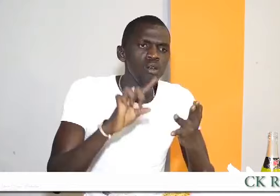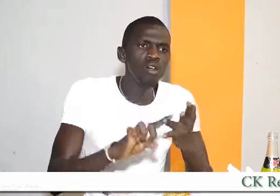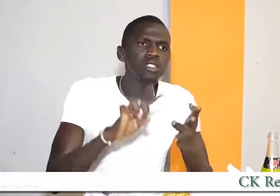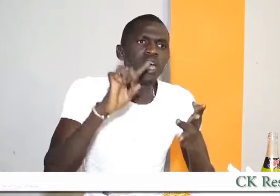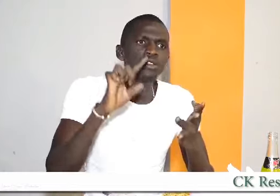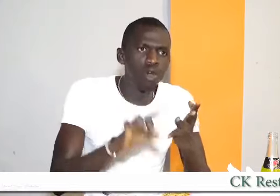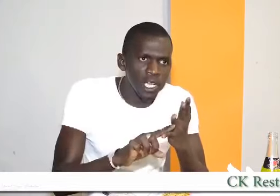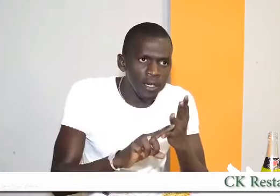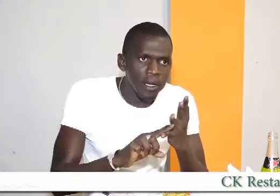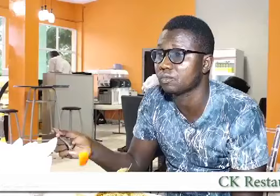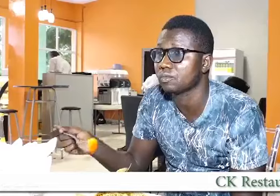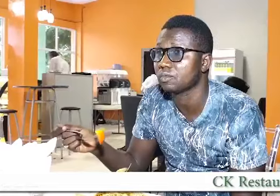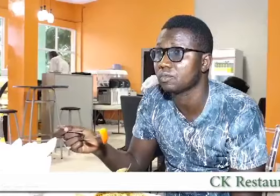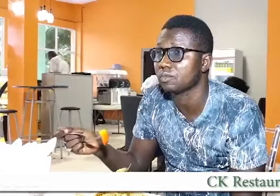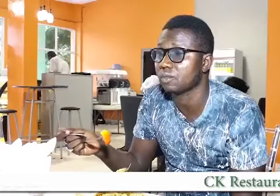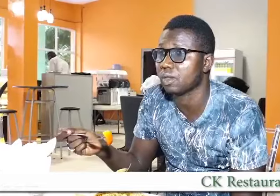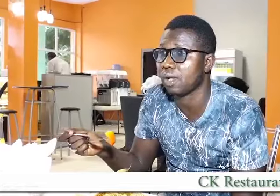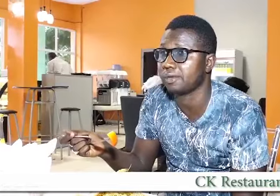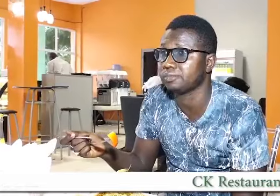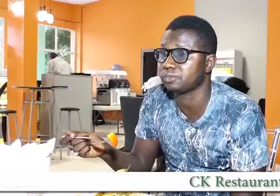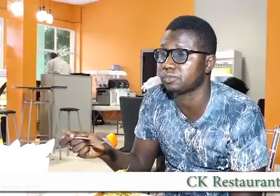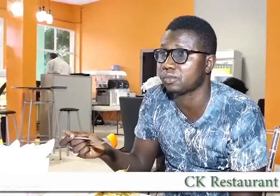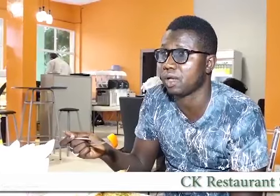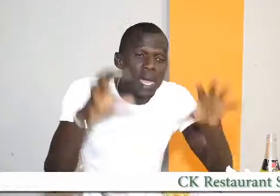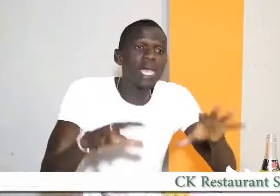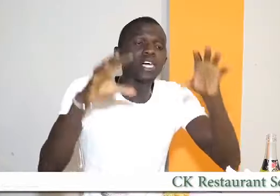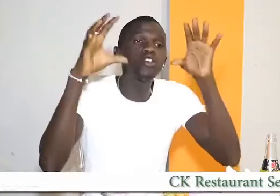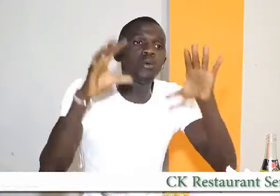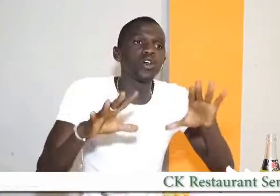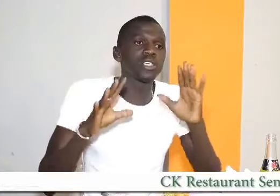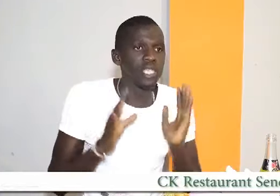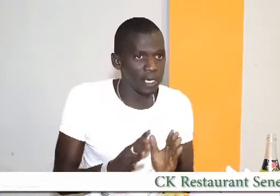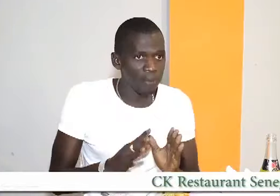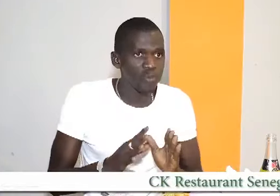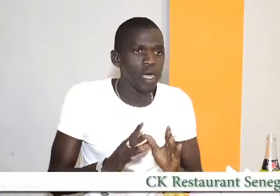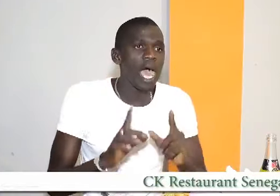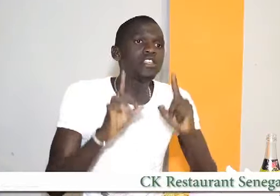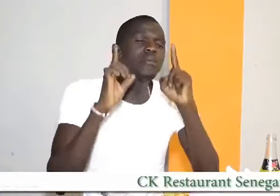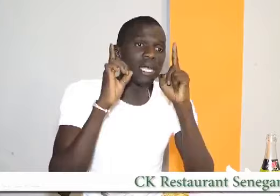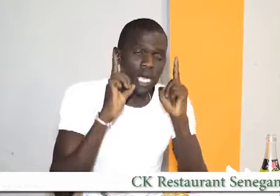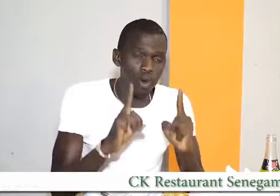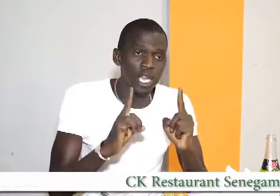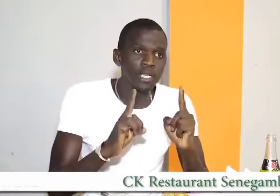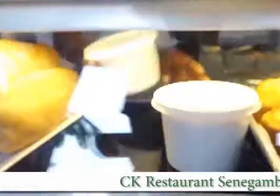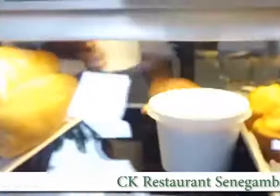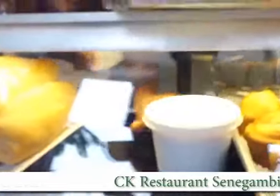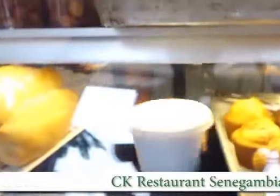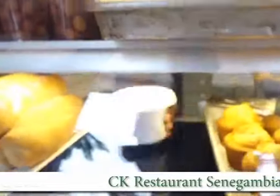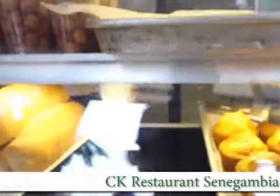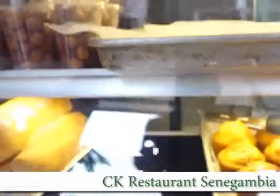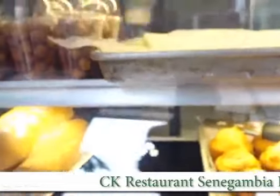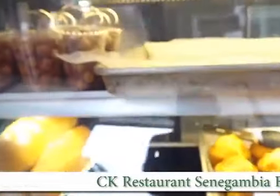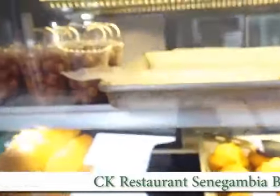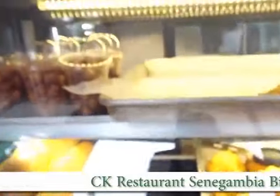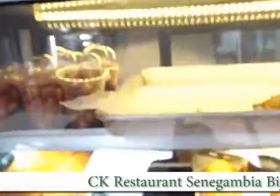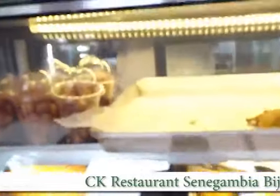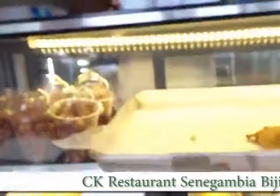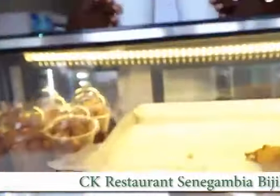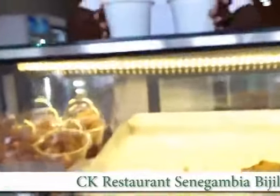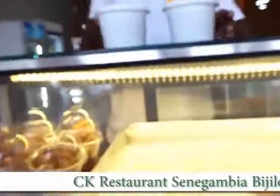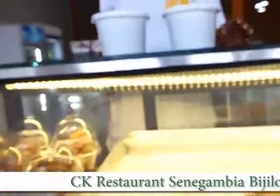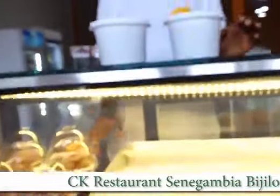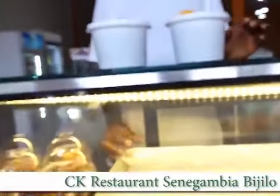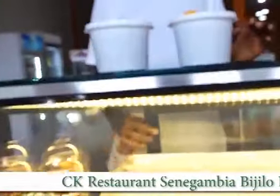Seneata, Adiata, Topotoro, Fanankendama, Bigi. Luntan During, Tamala, Abeka Domoro